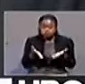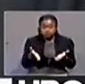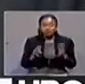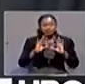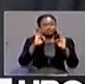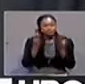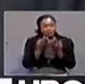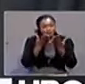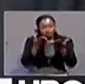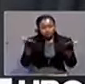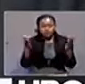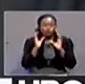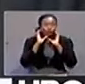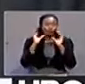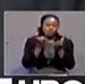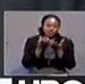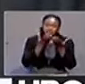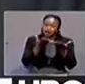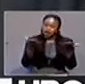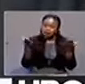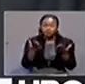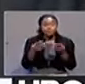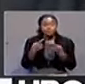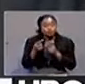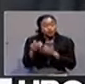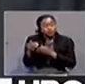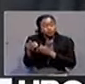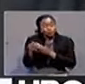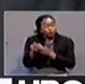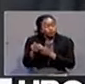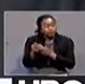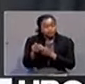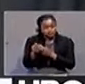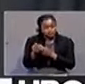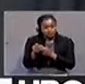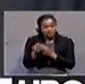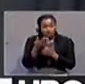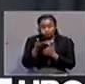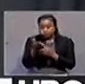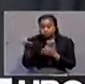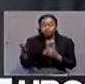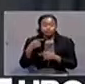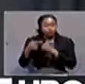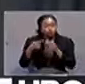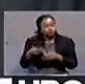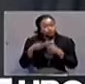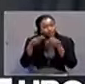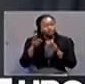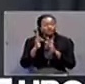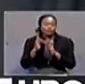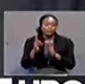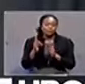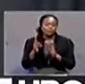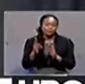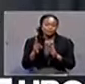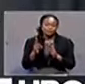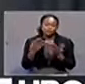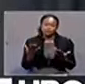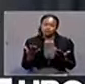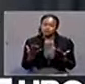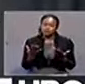family, with a community who are so close. We are here to give hope, not